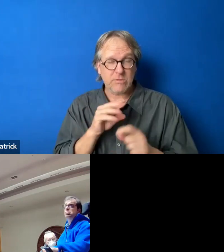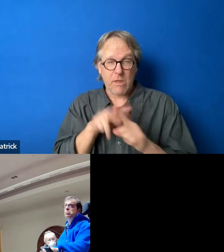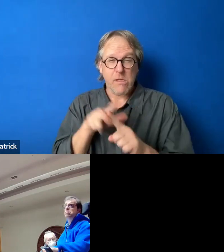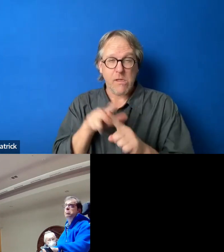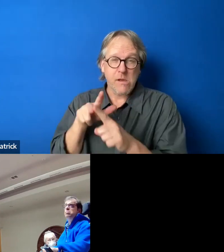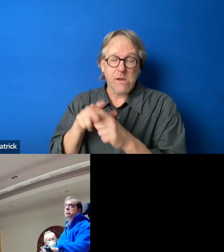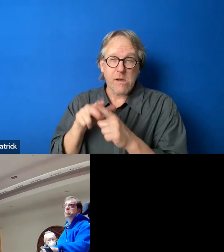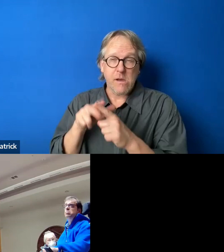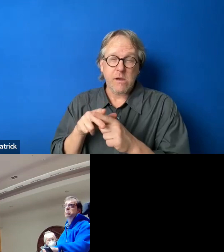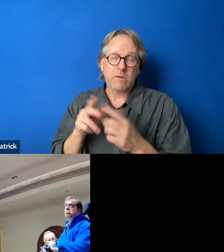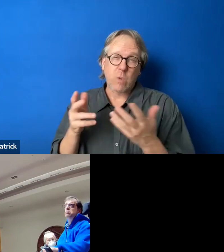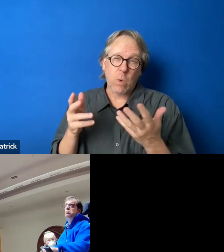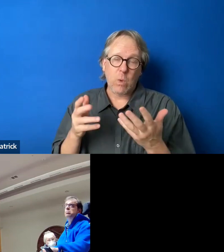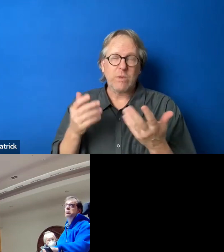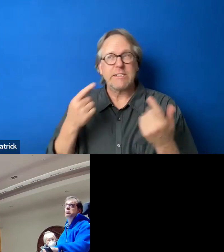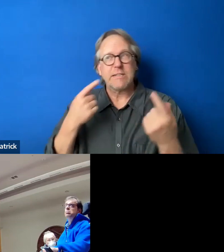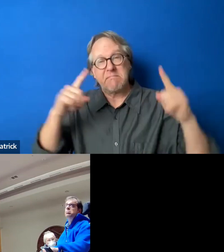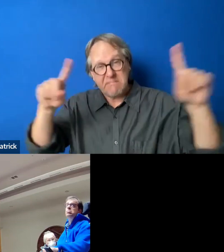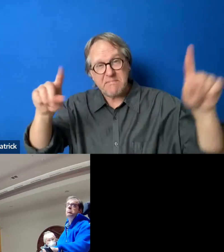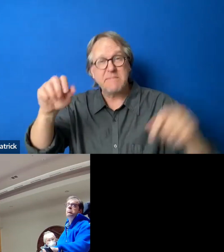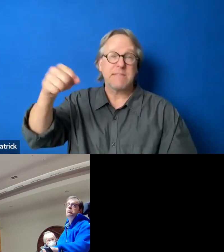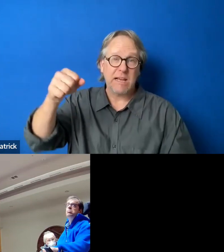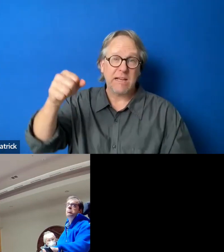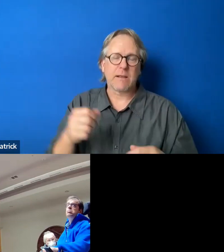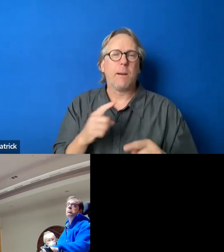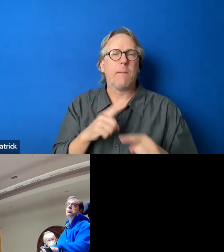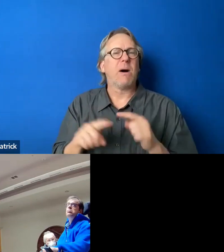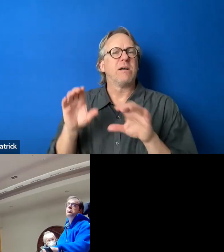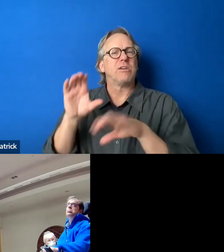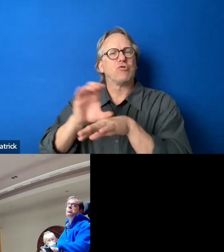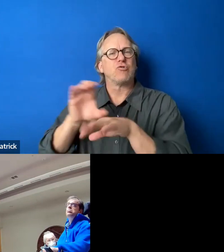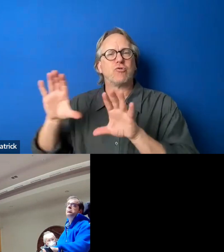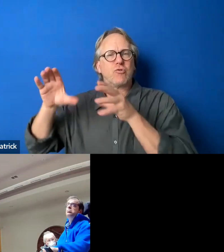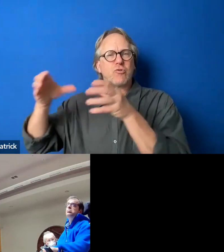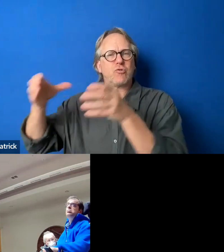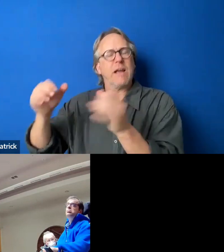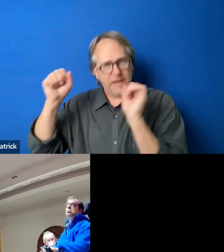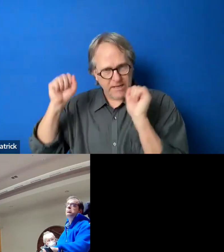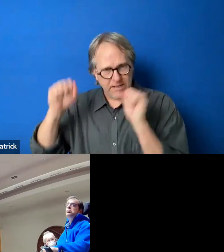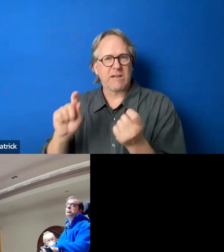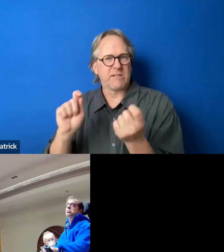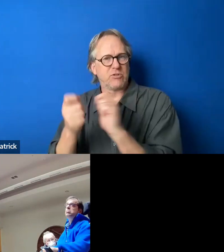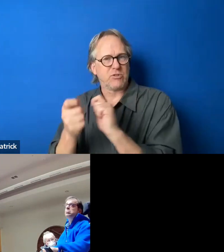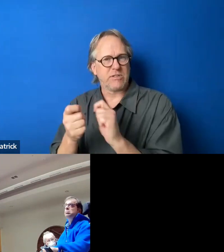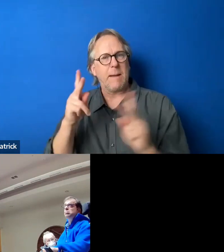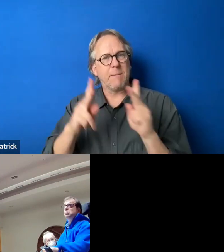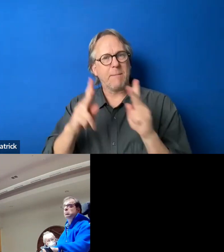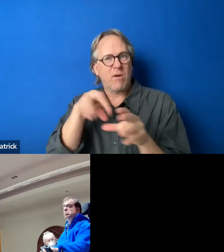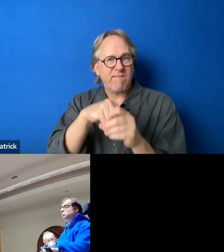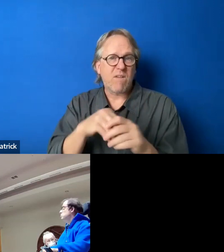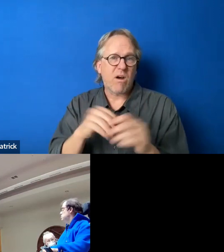So yes, congregations can do things and people can get involved,